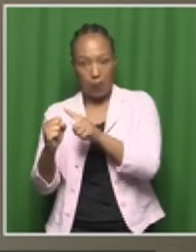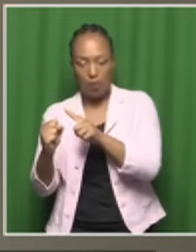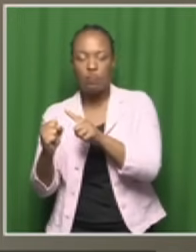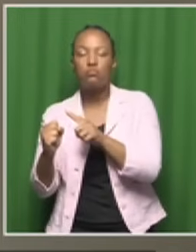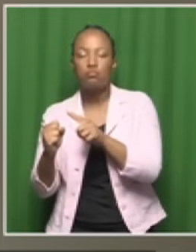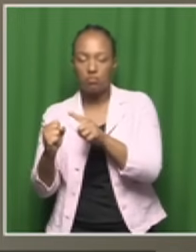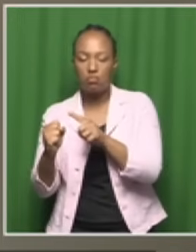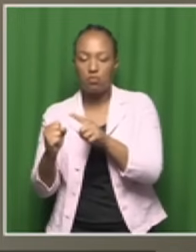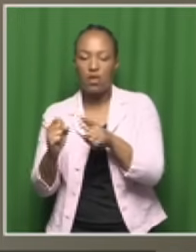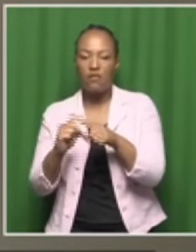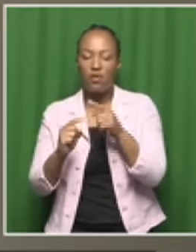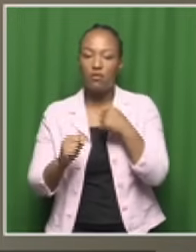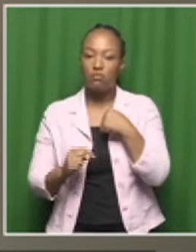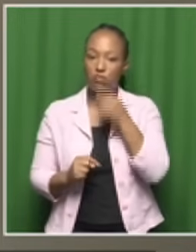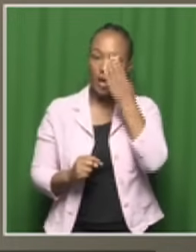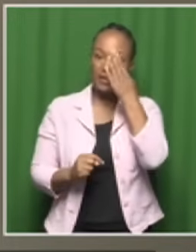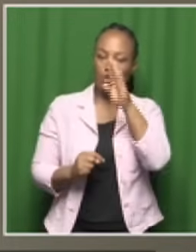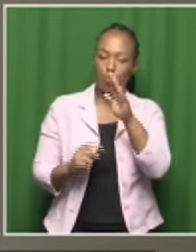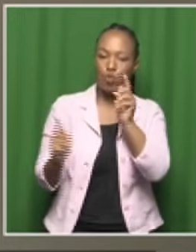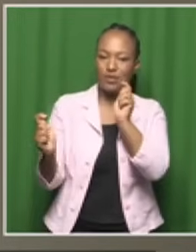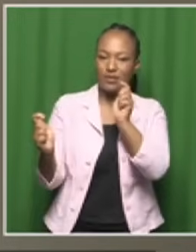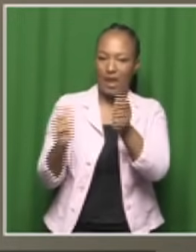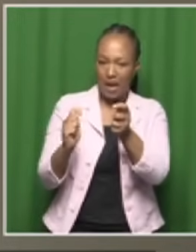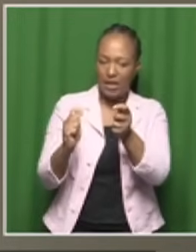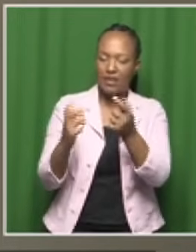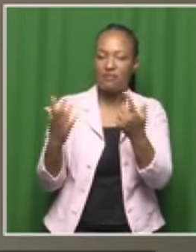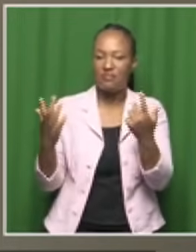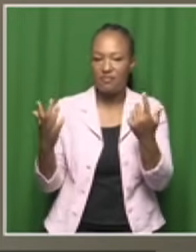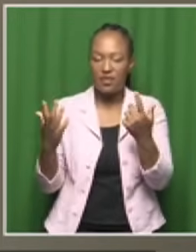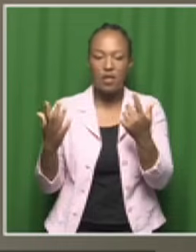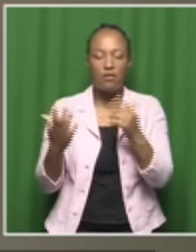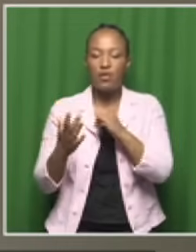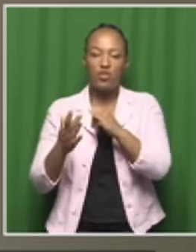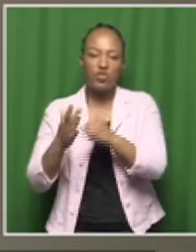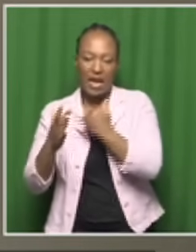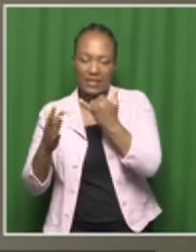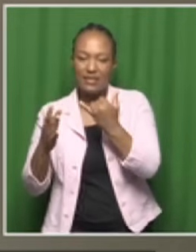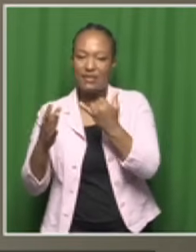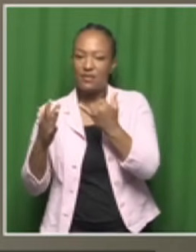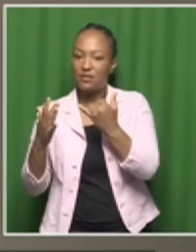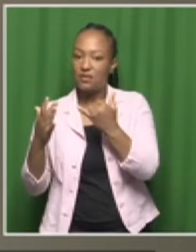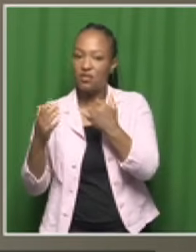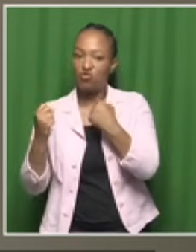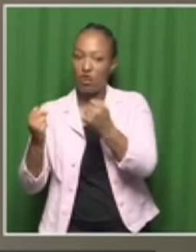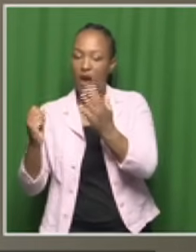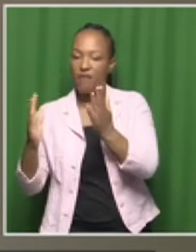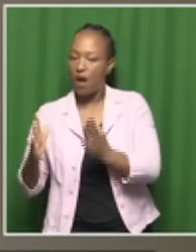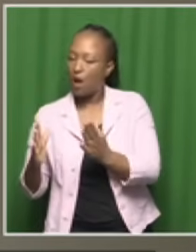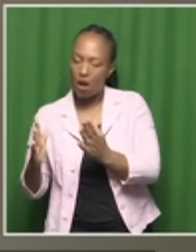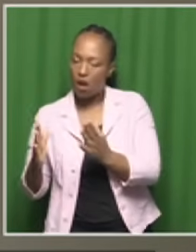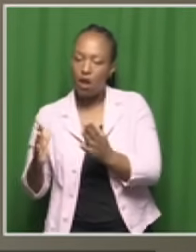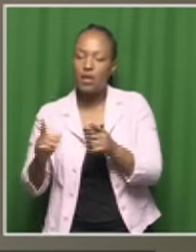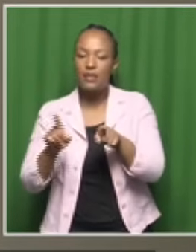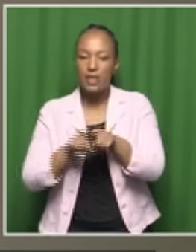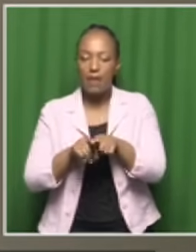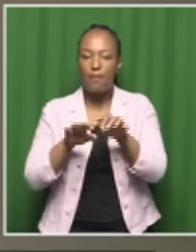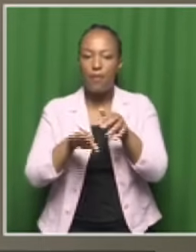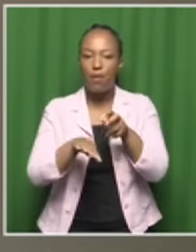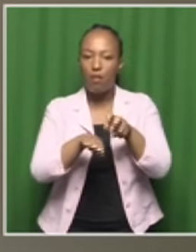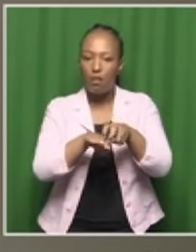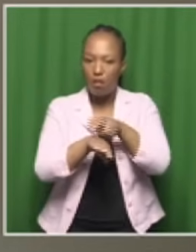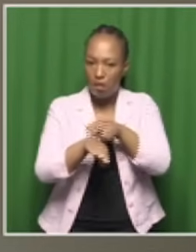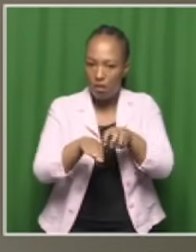attitudes when we're on the road, in terms of it's not just by motorists but also even passengers on the road, cyclists on the